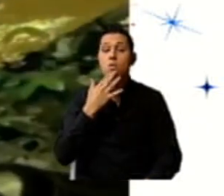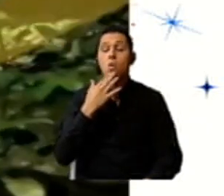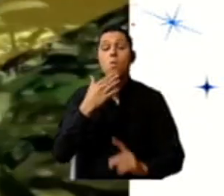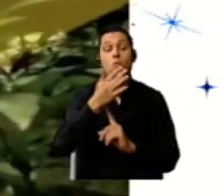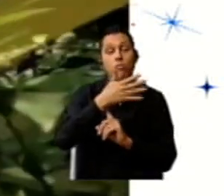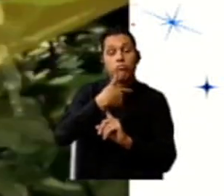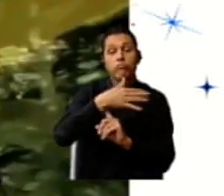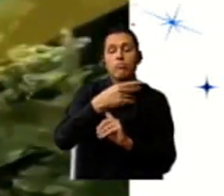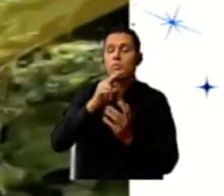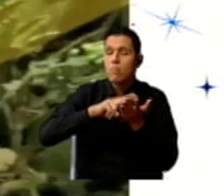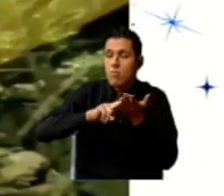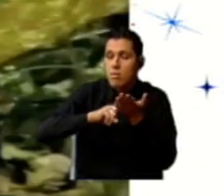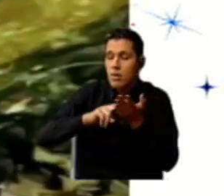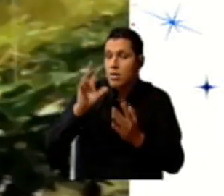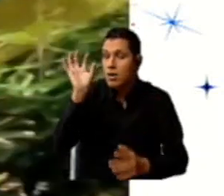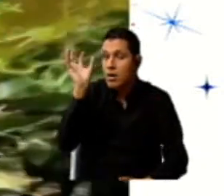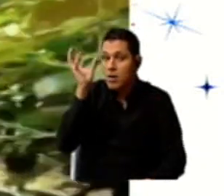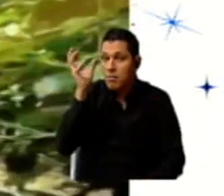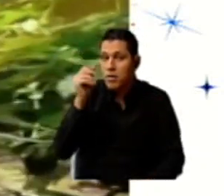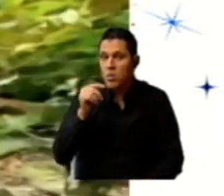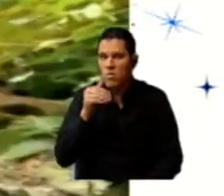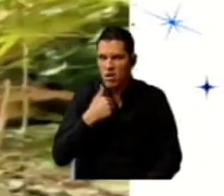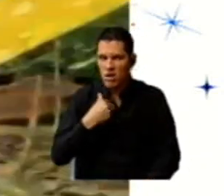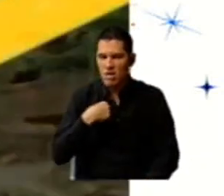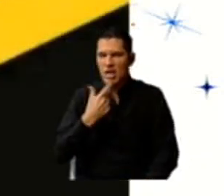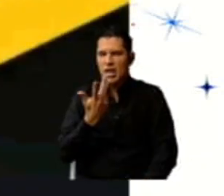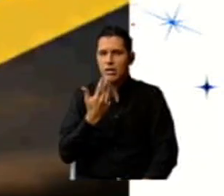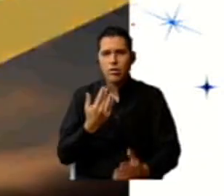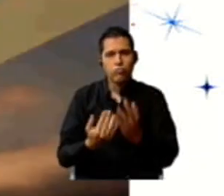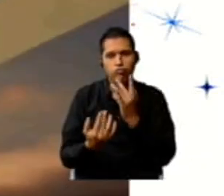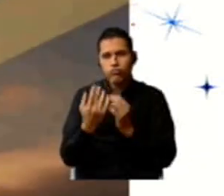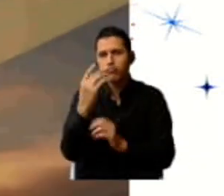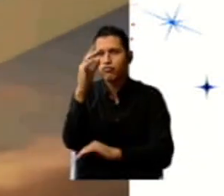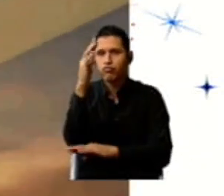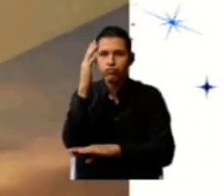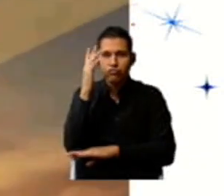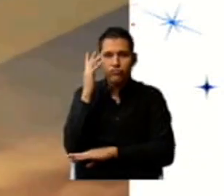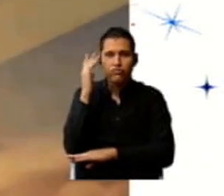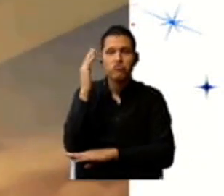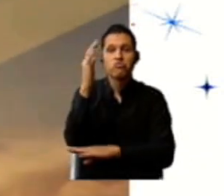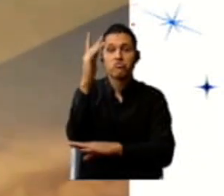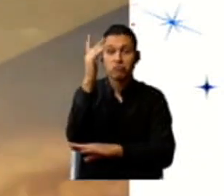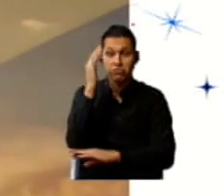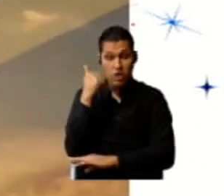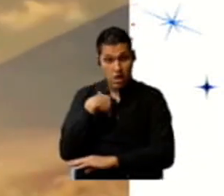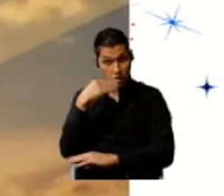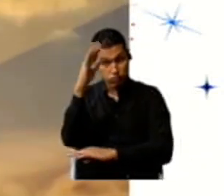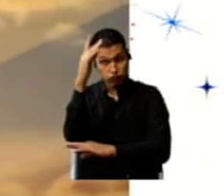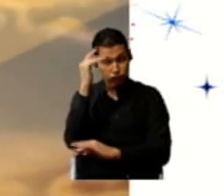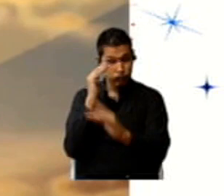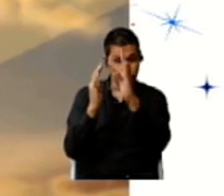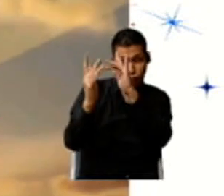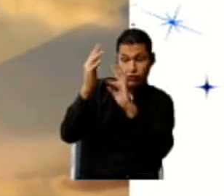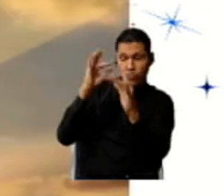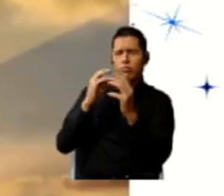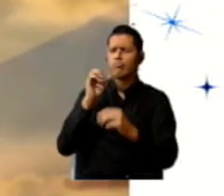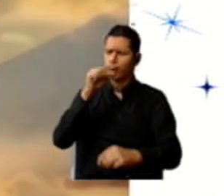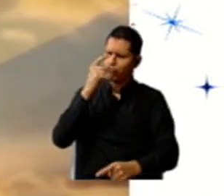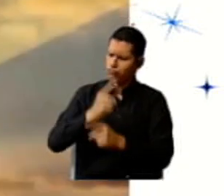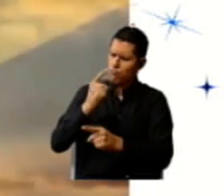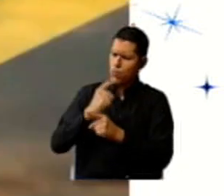yellow. Ooh. Do they have a forest? Yes, they have a forest and many animals